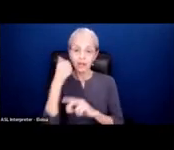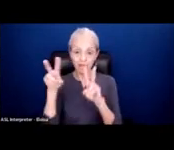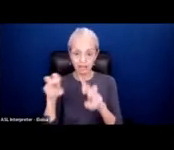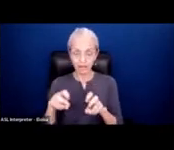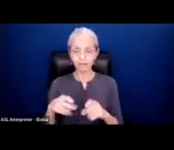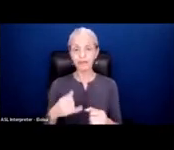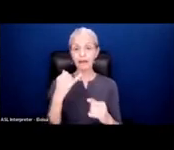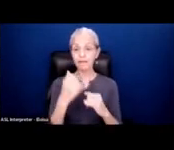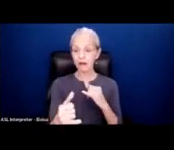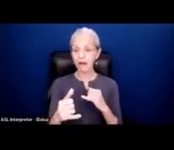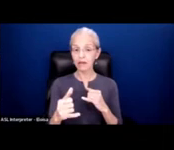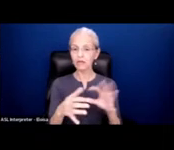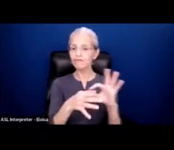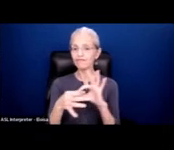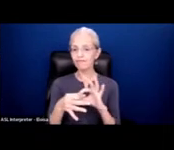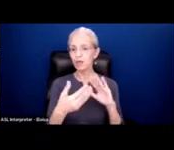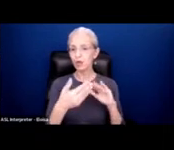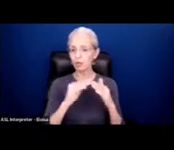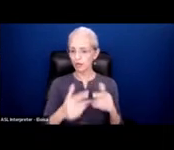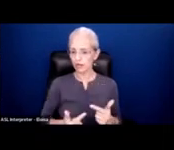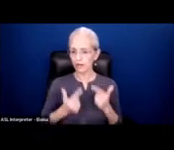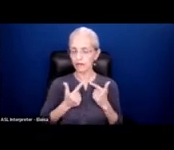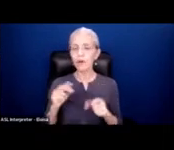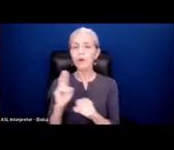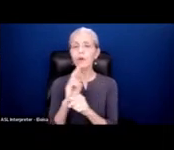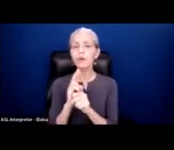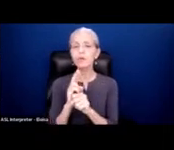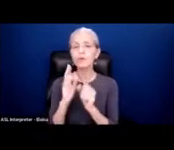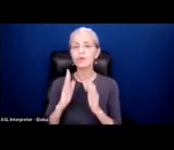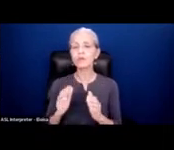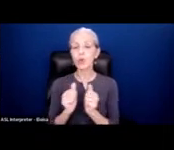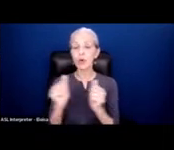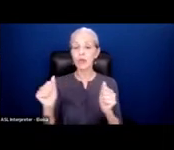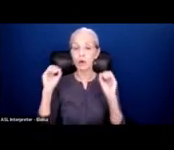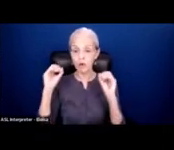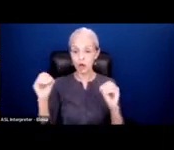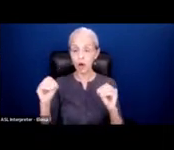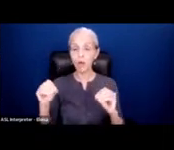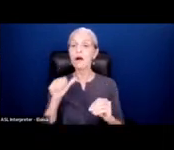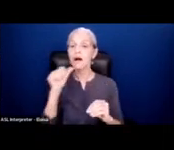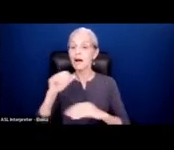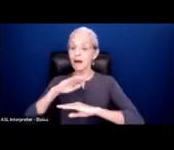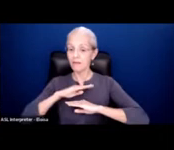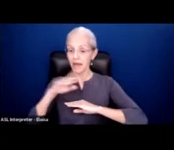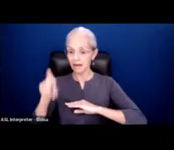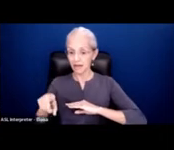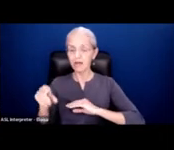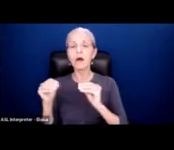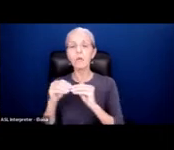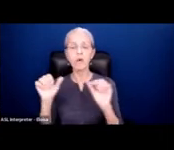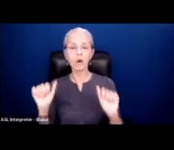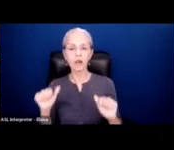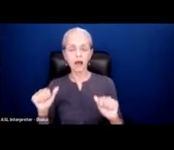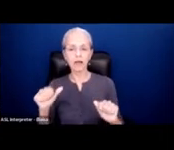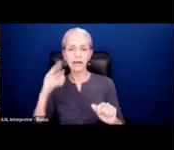Finally, with respect to community living, users with no unmet need were consistently more likely to experience